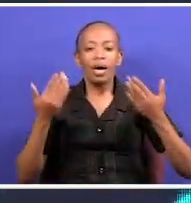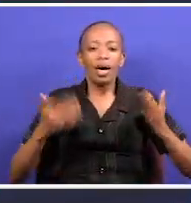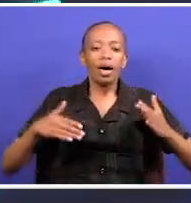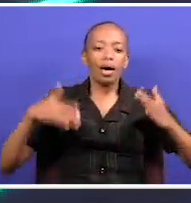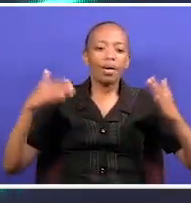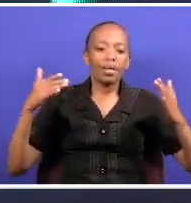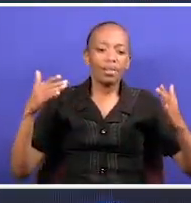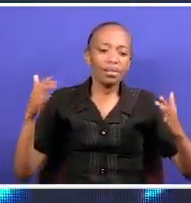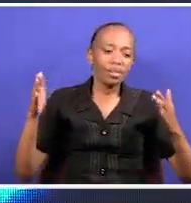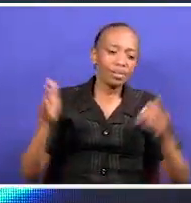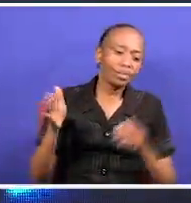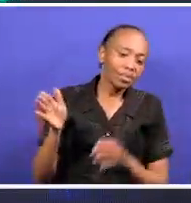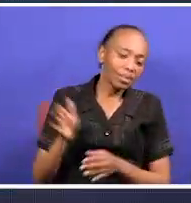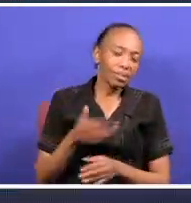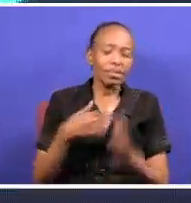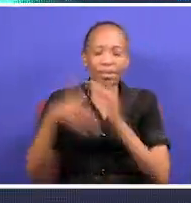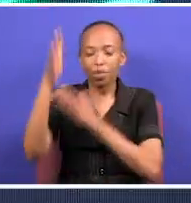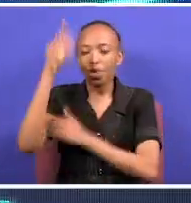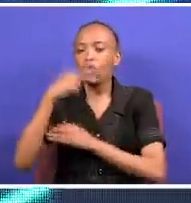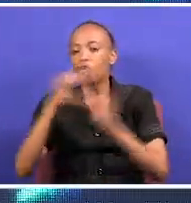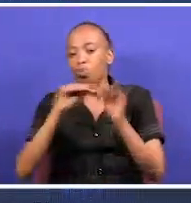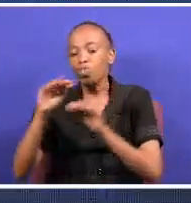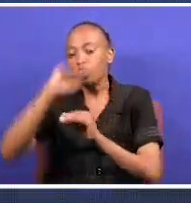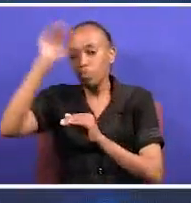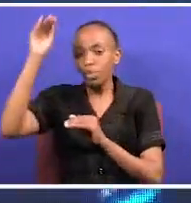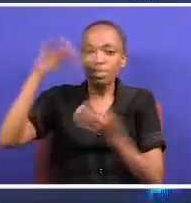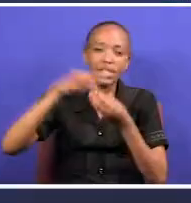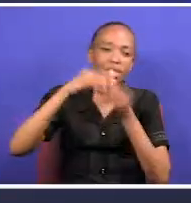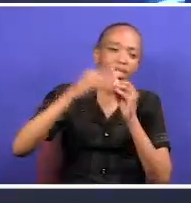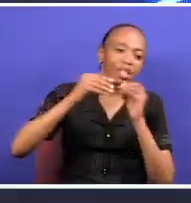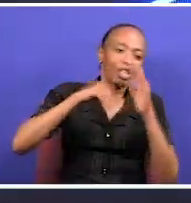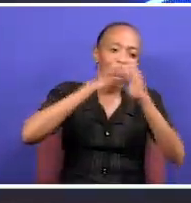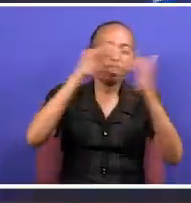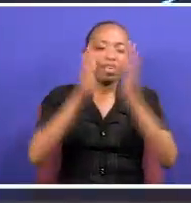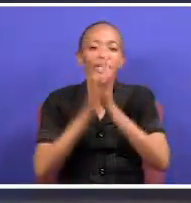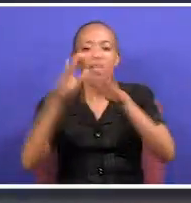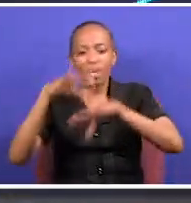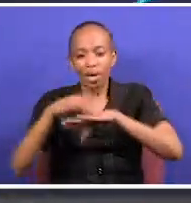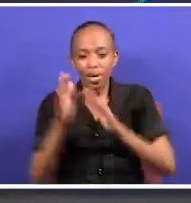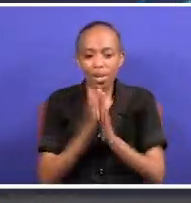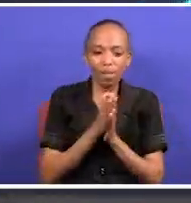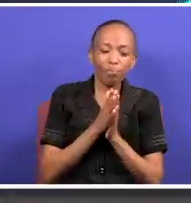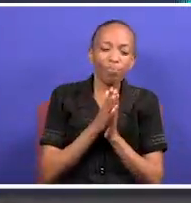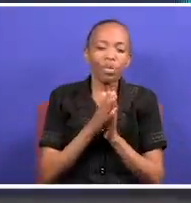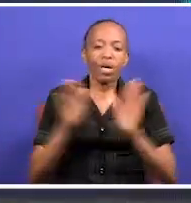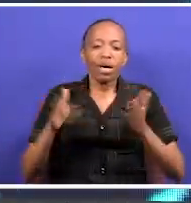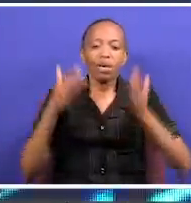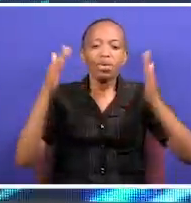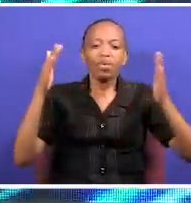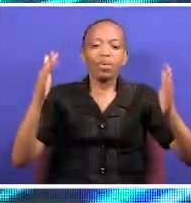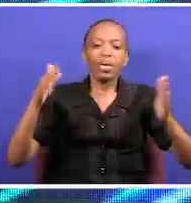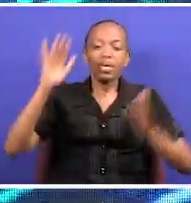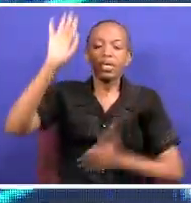thee. The God who moves mountains, the creator in heaven and earth,